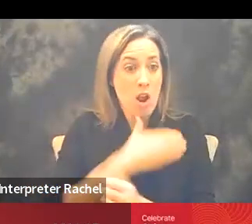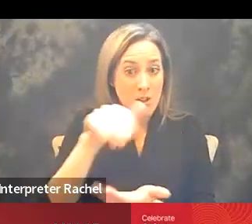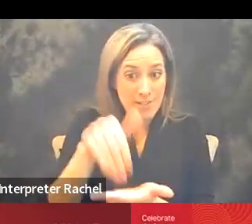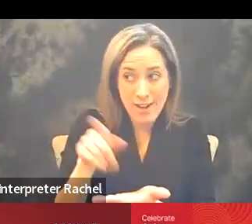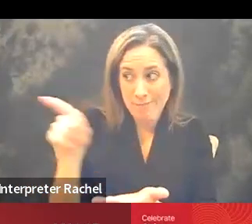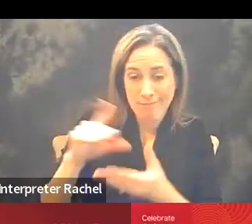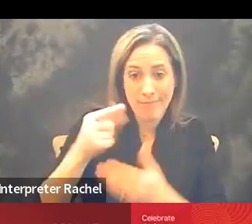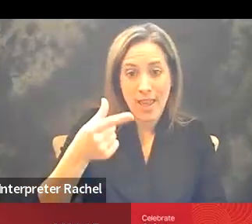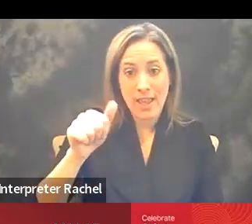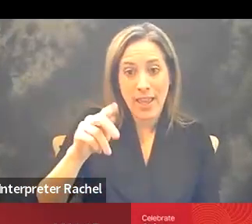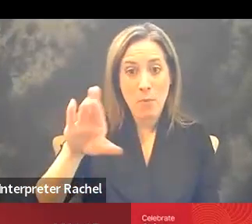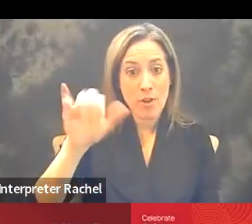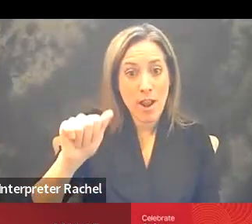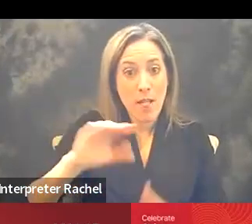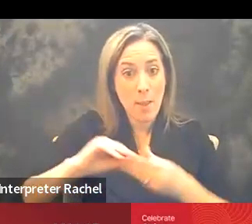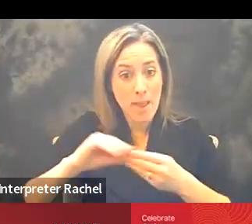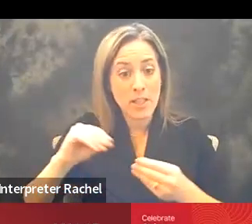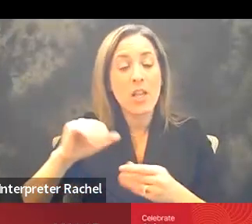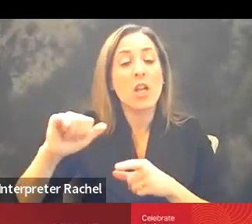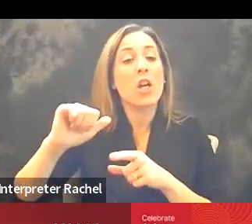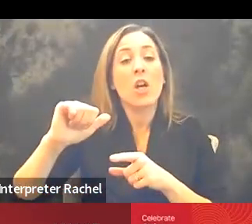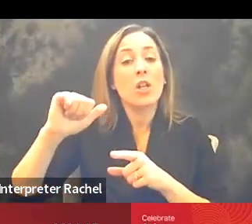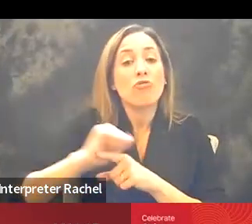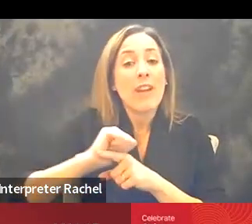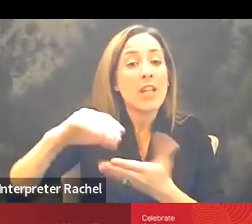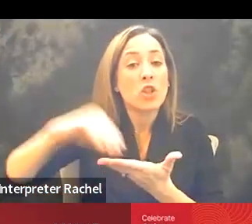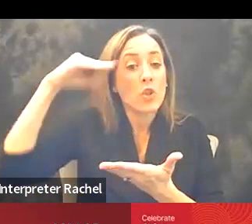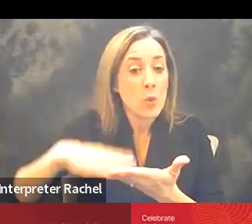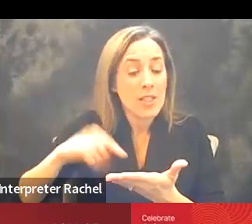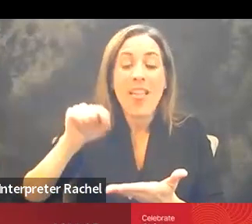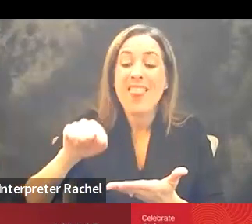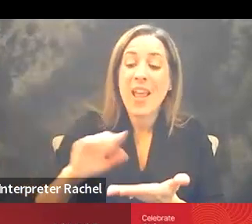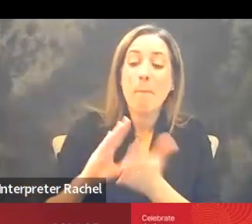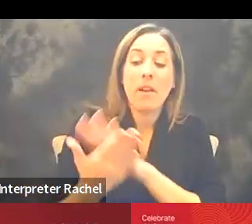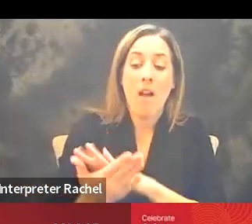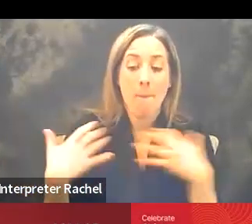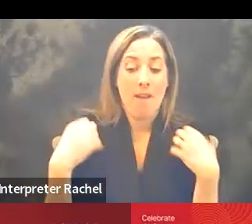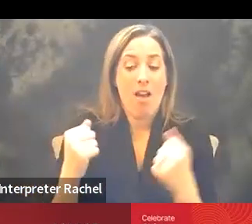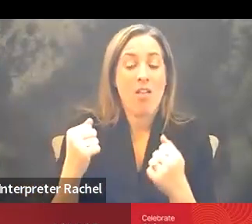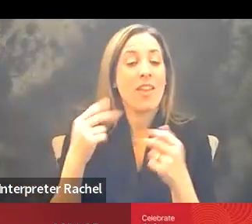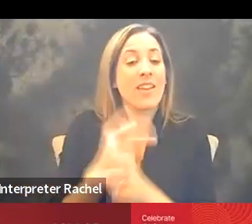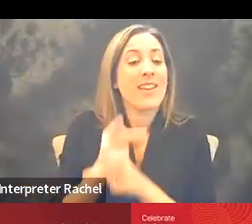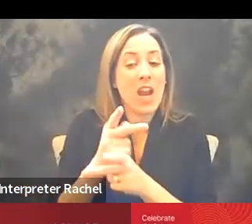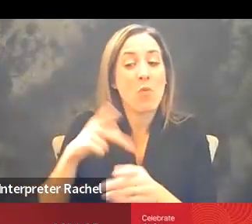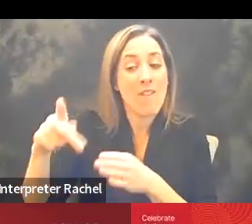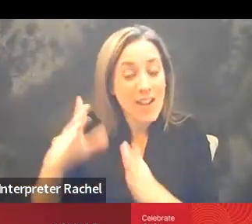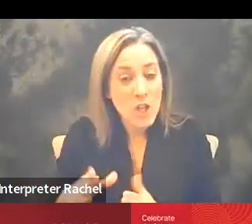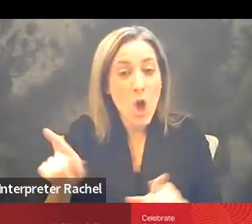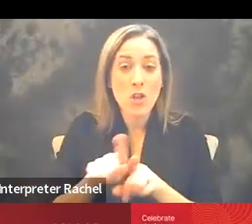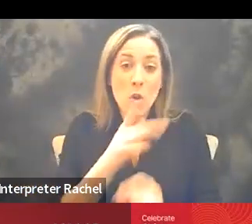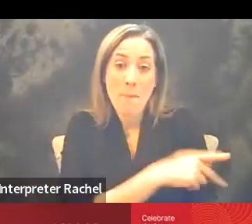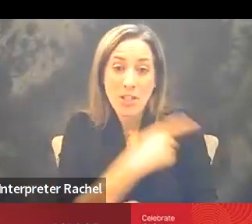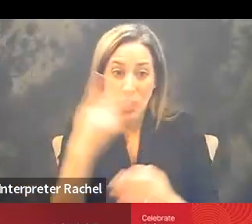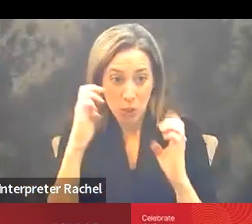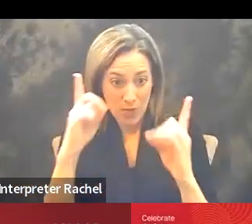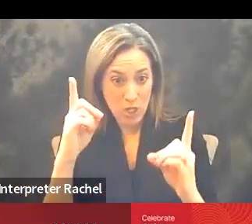mentioned, has to do with training students who will be the future healthcare professionals, but also working on patient education materials. And I